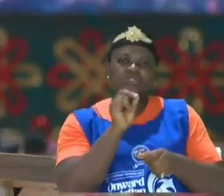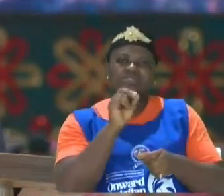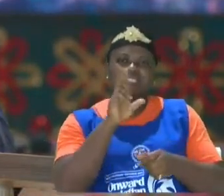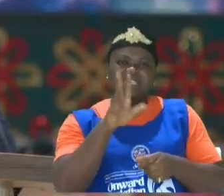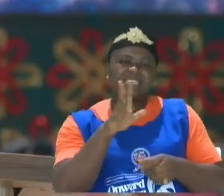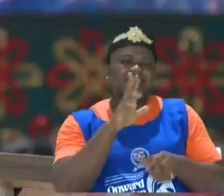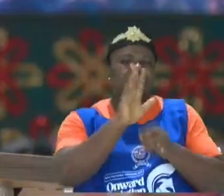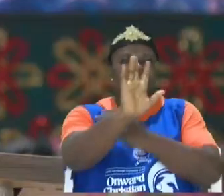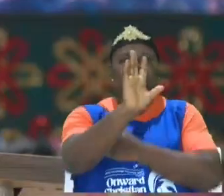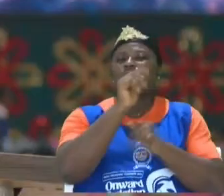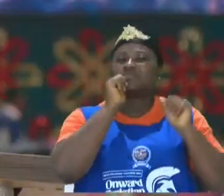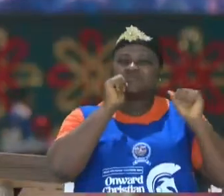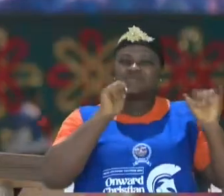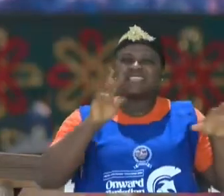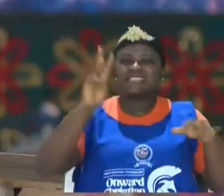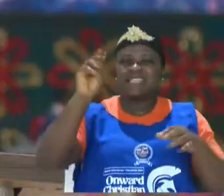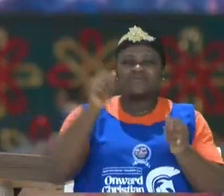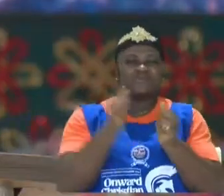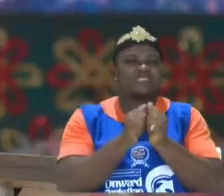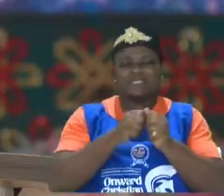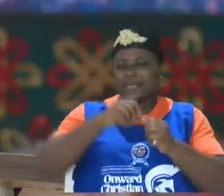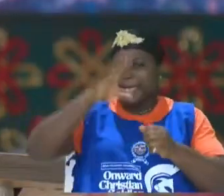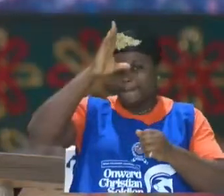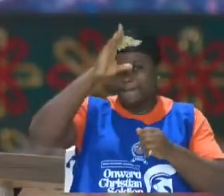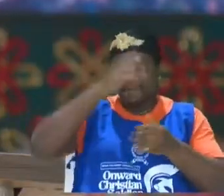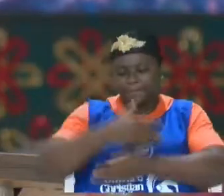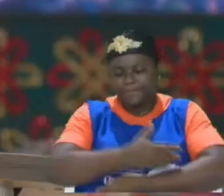God blessed them with a baby boy.